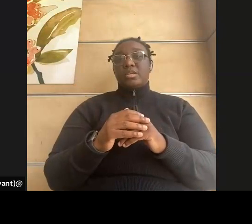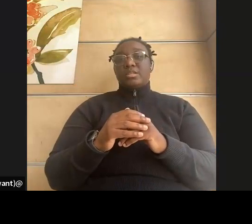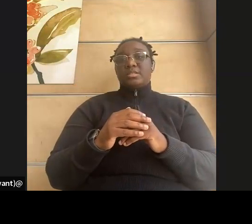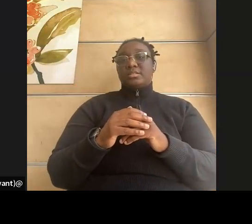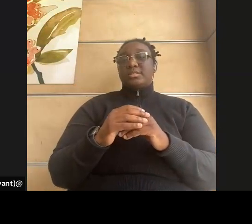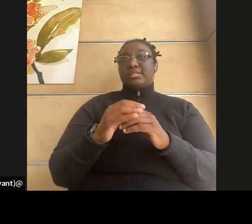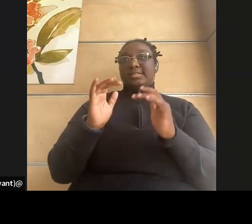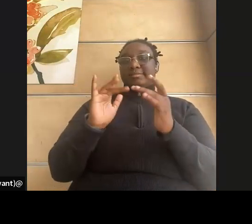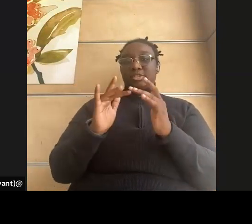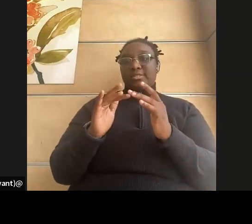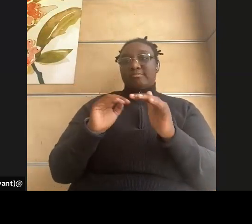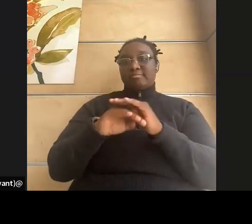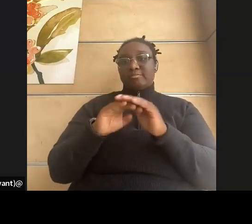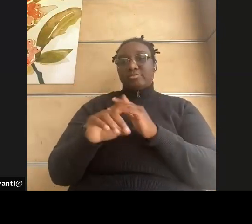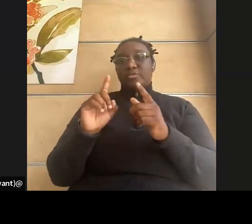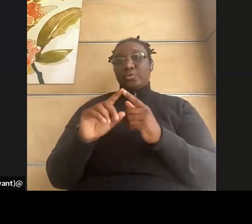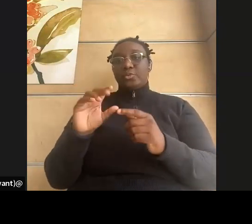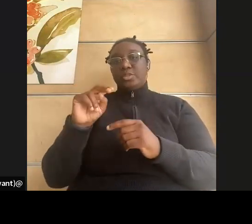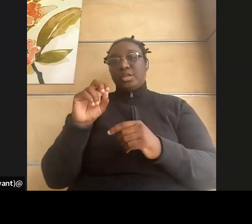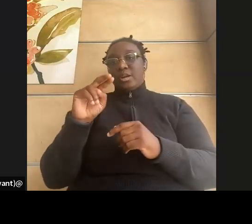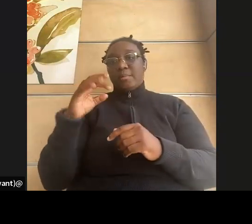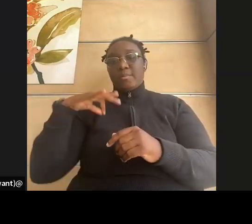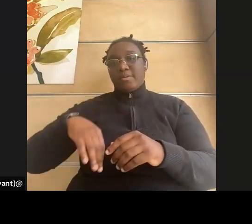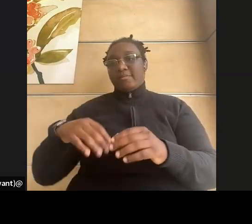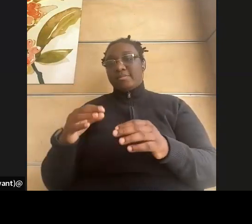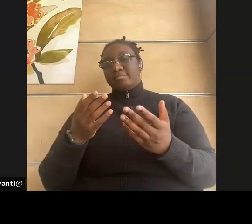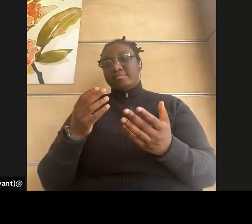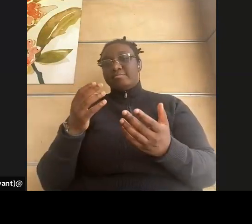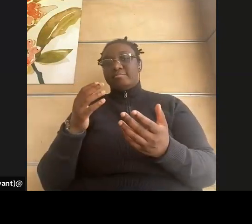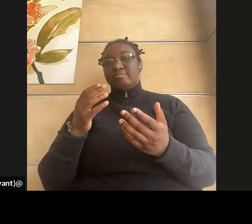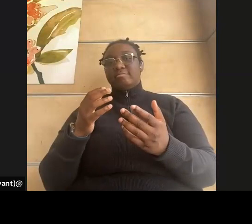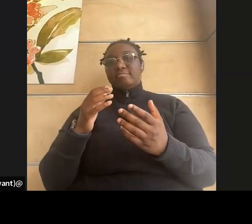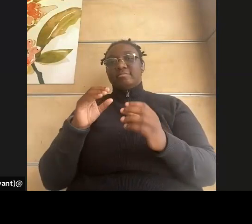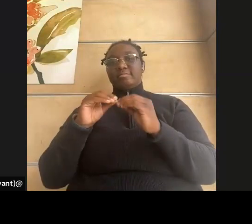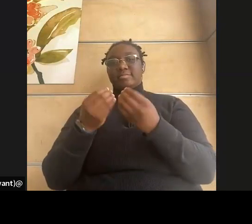our community. Thank you very much.